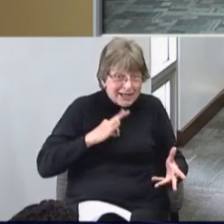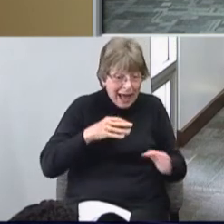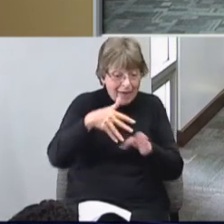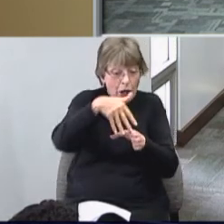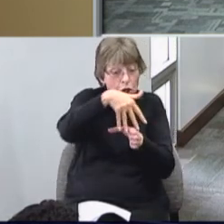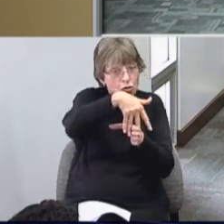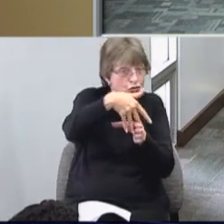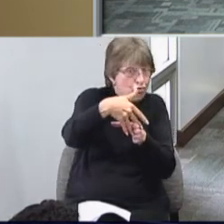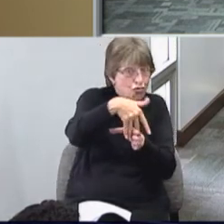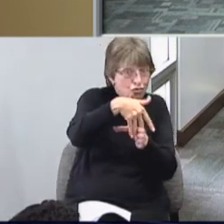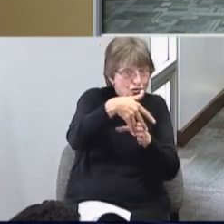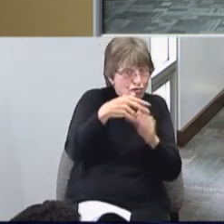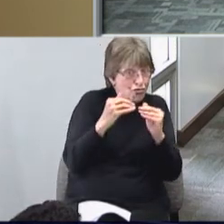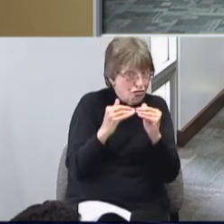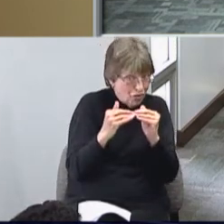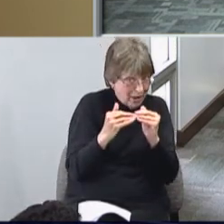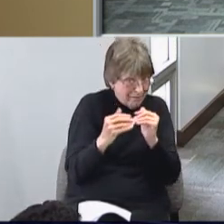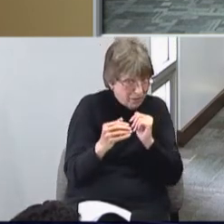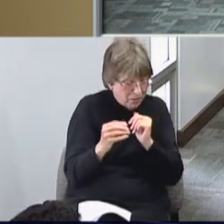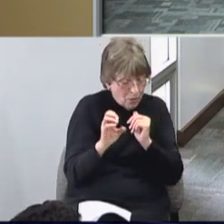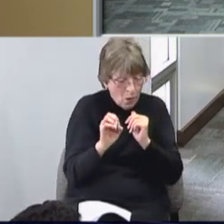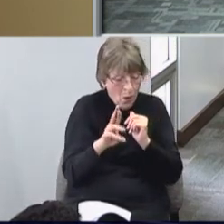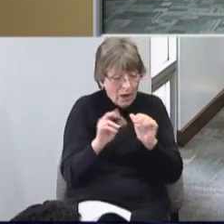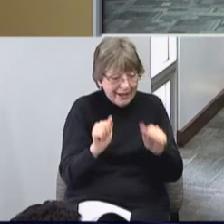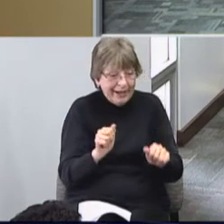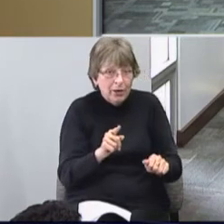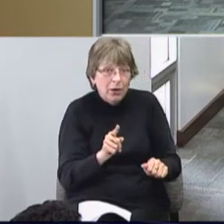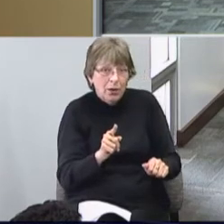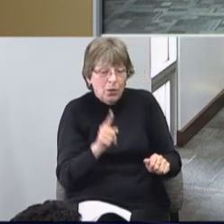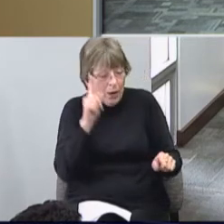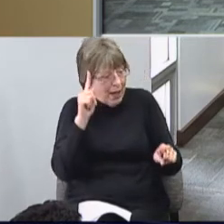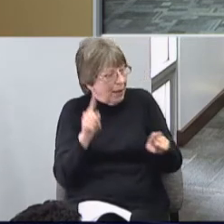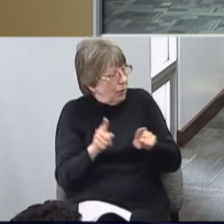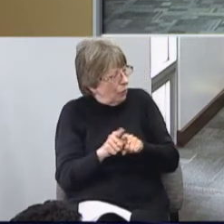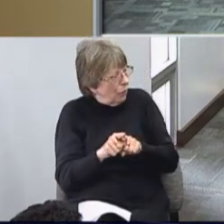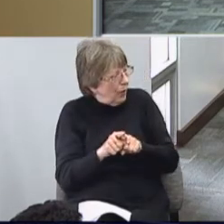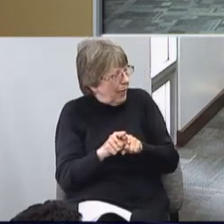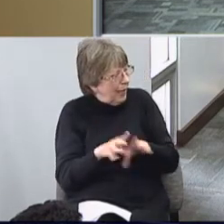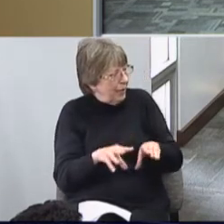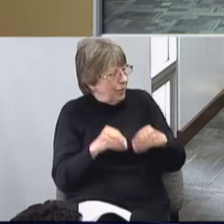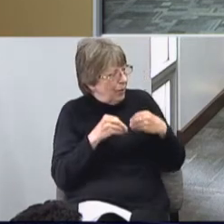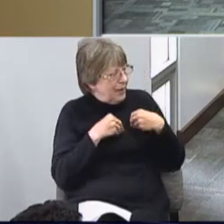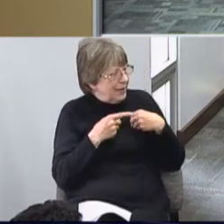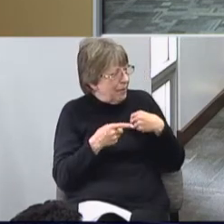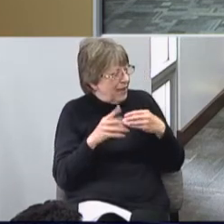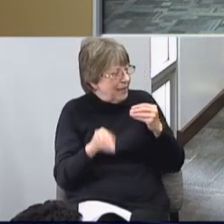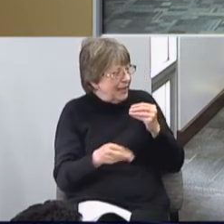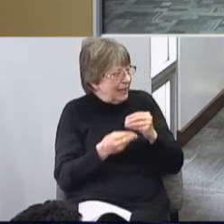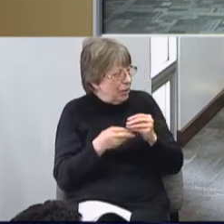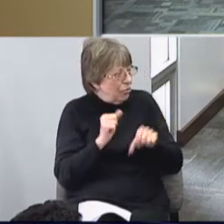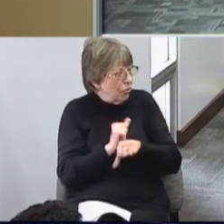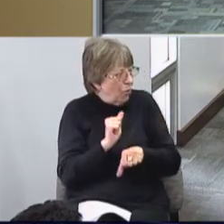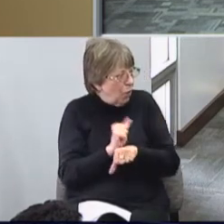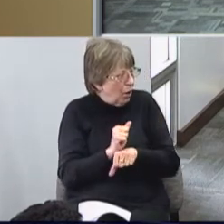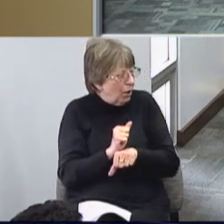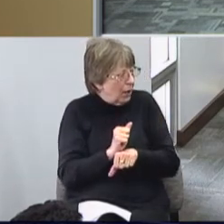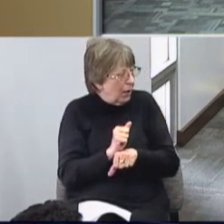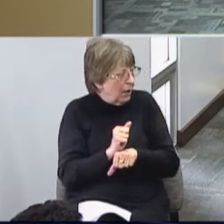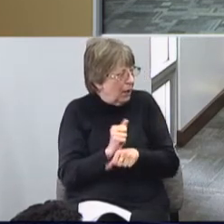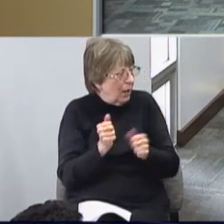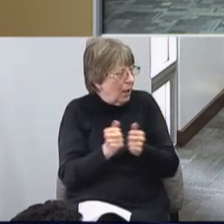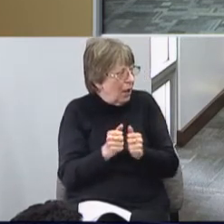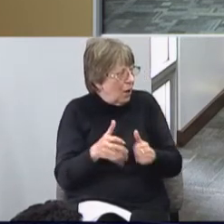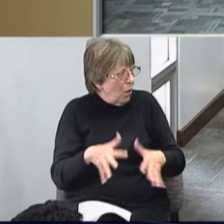level? Or can you agree or to accept this additional workload